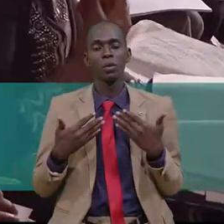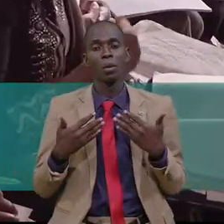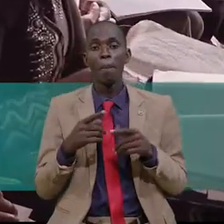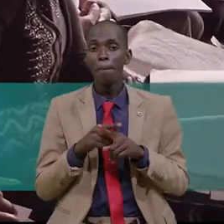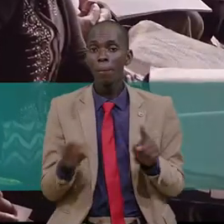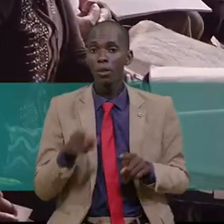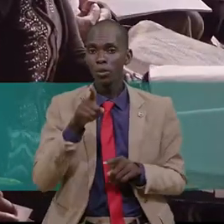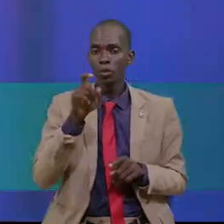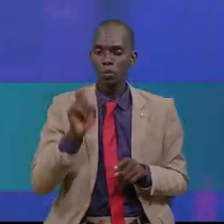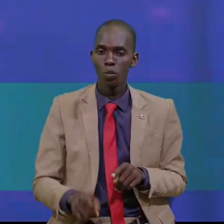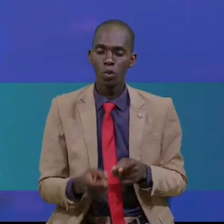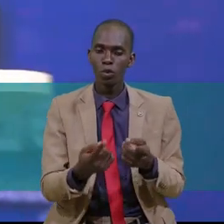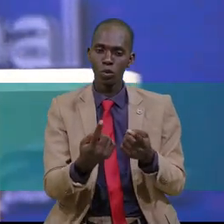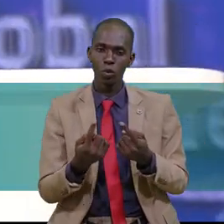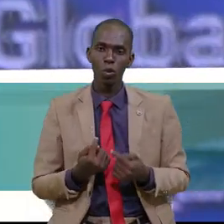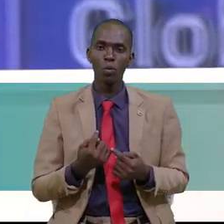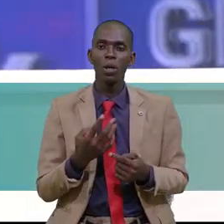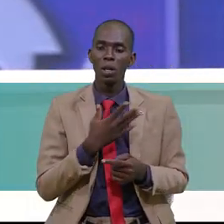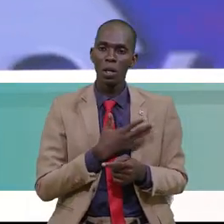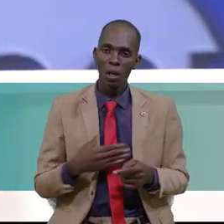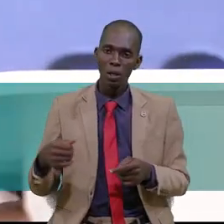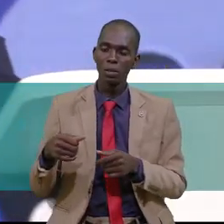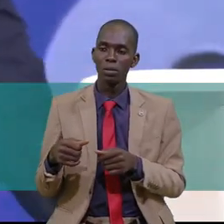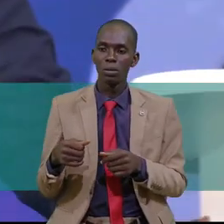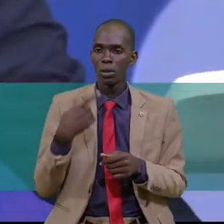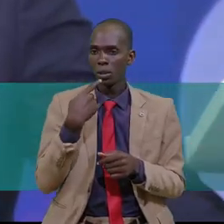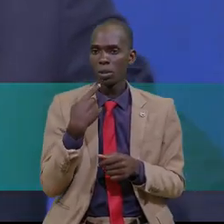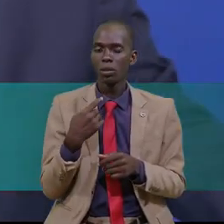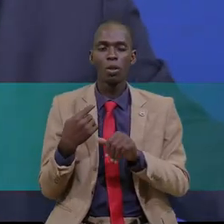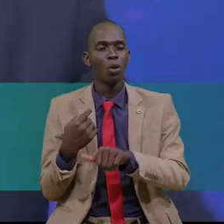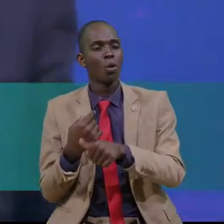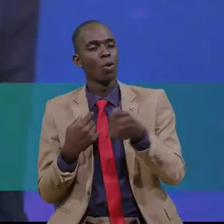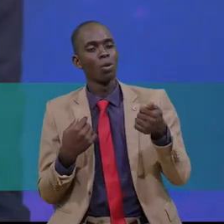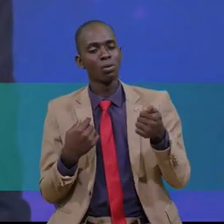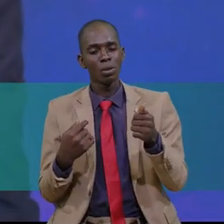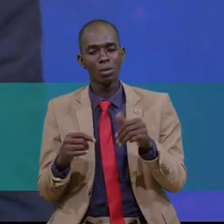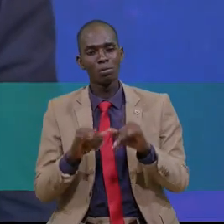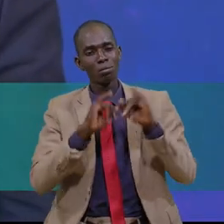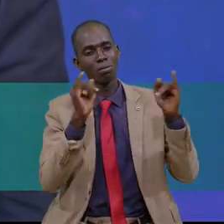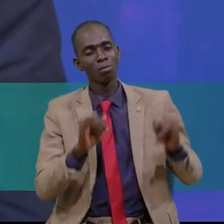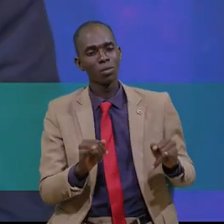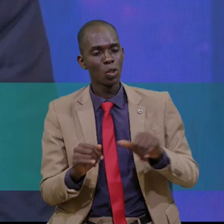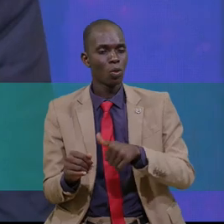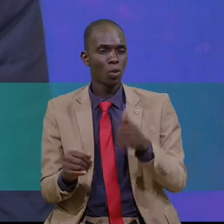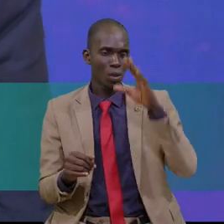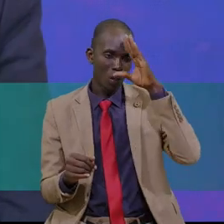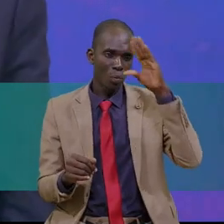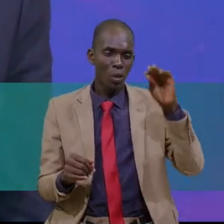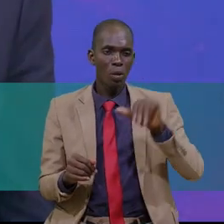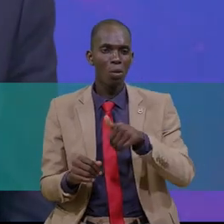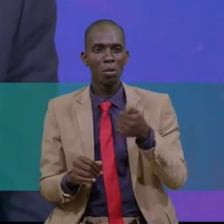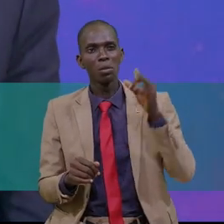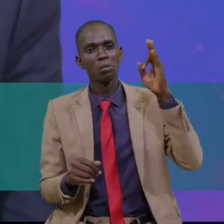say, other lords have been our lords. Other men, other ministers,